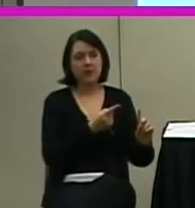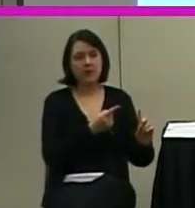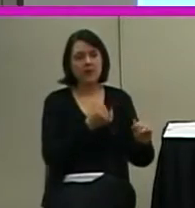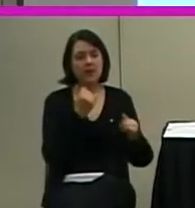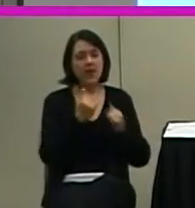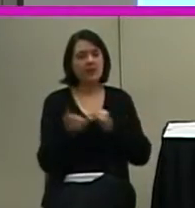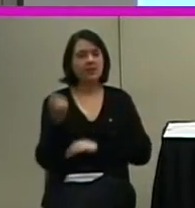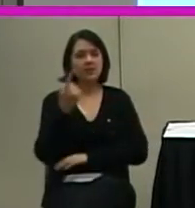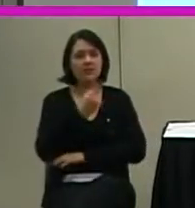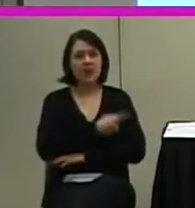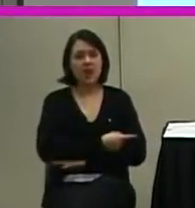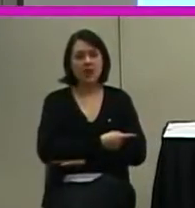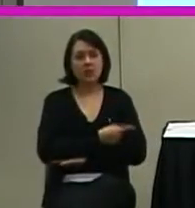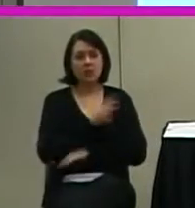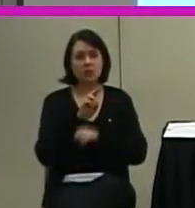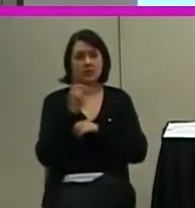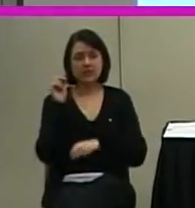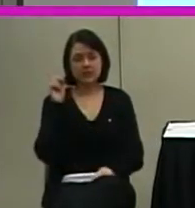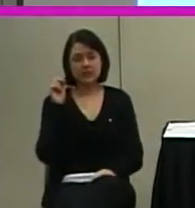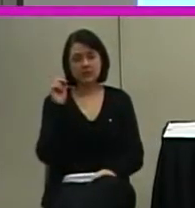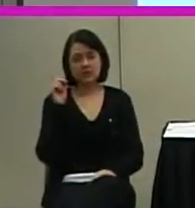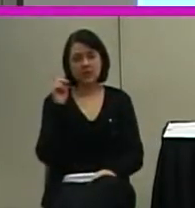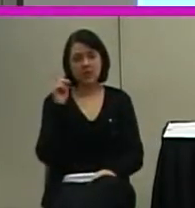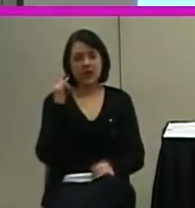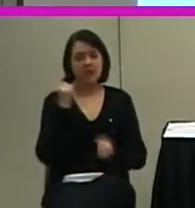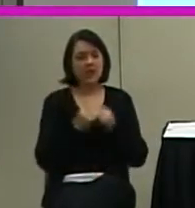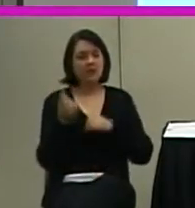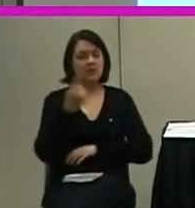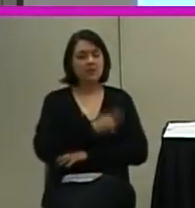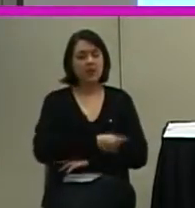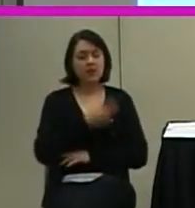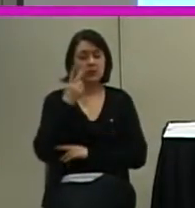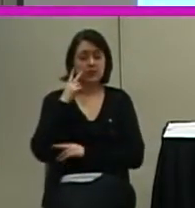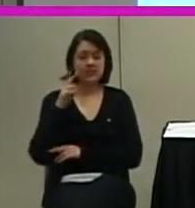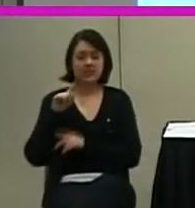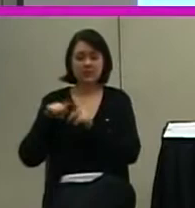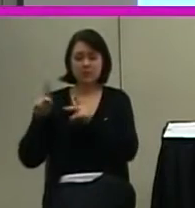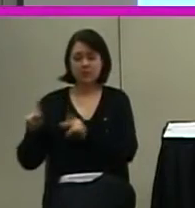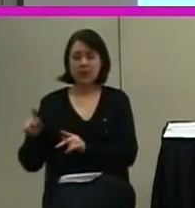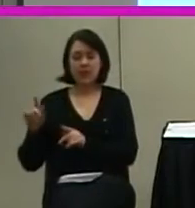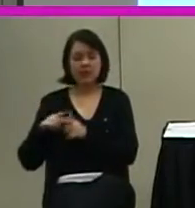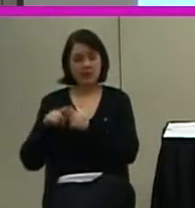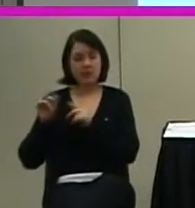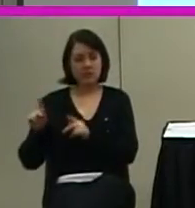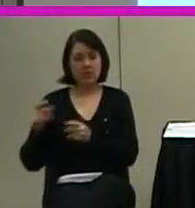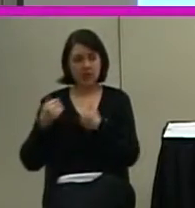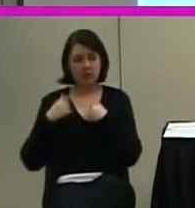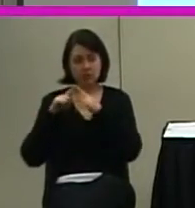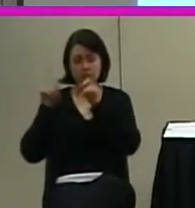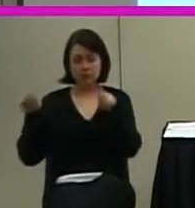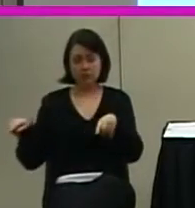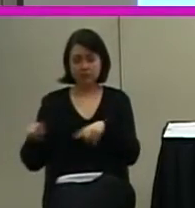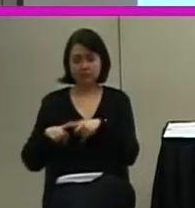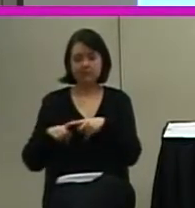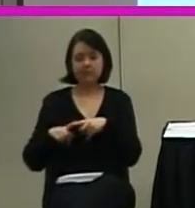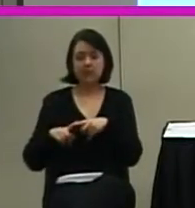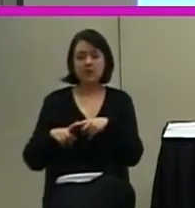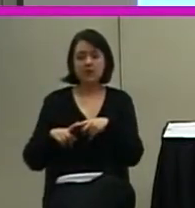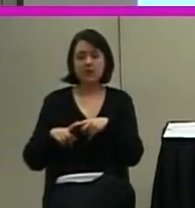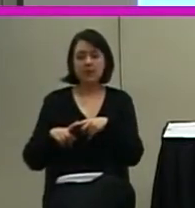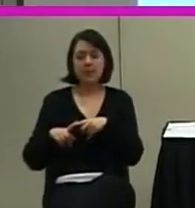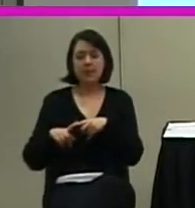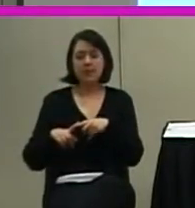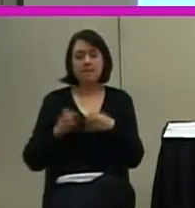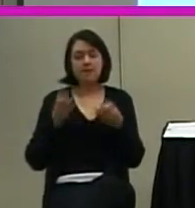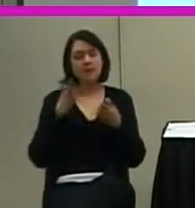this chart. So if you ended the day going to see a different person, then that person would have your chart. In a lot of schools, they'll have 2 or